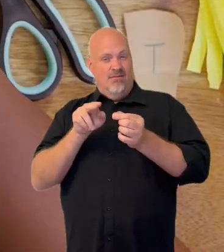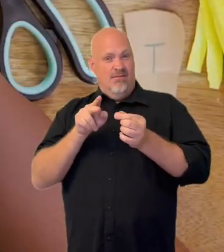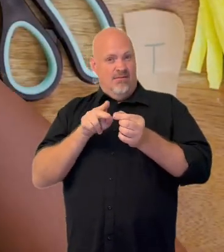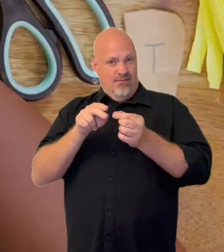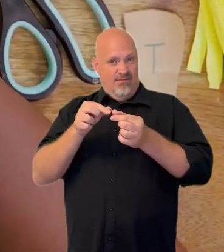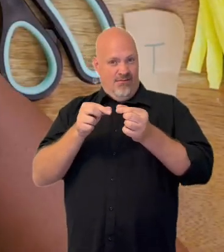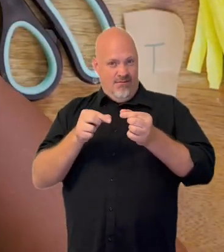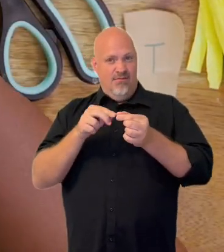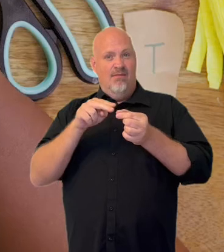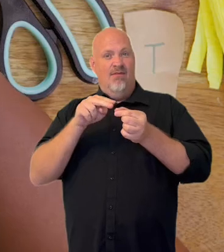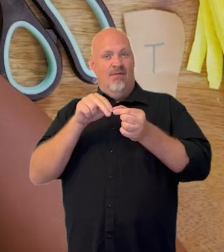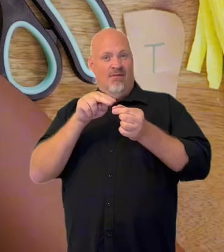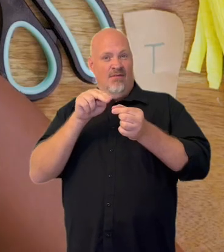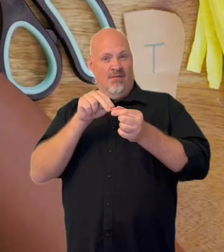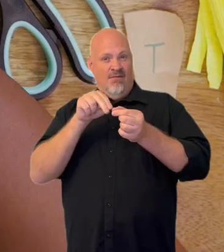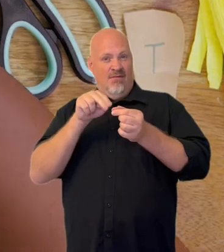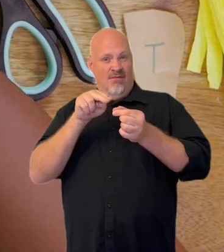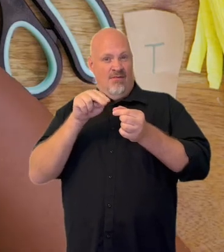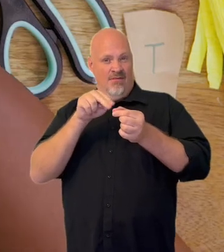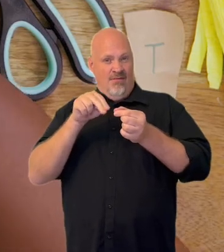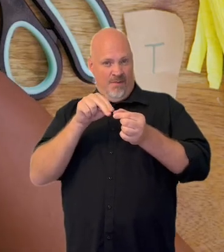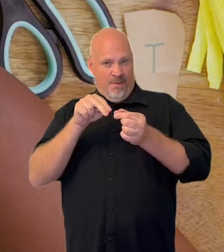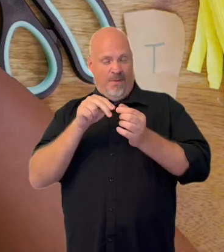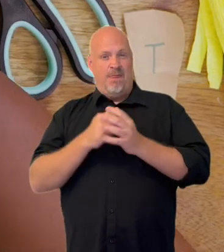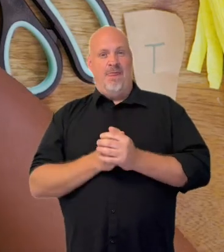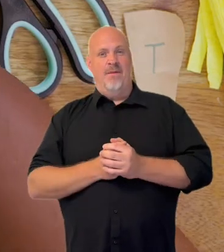to the rest of the flower.